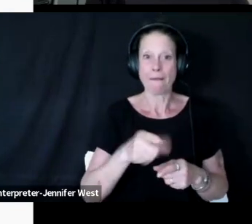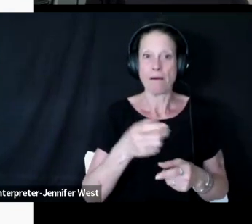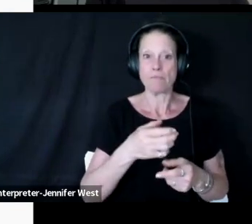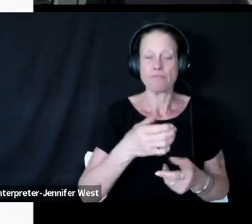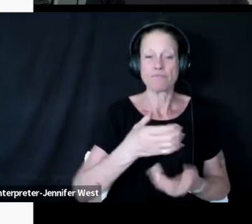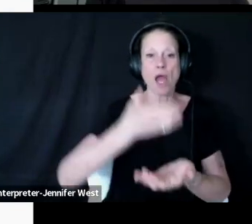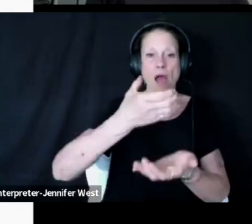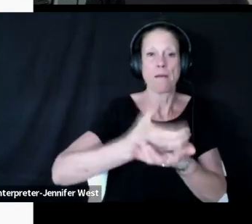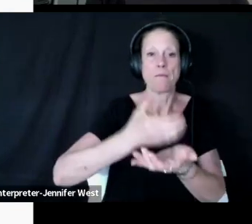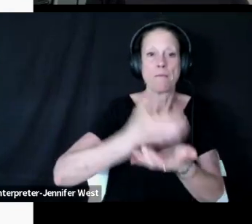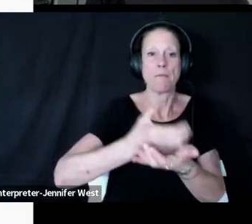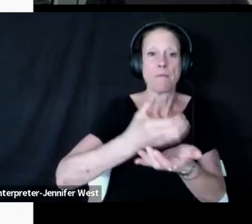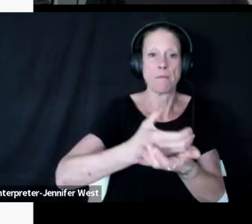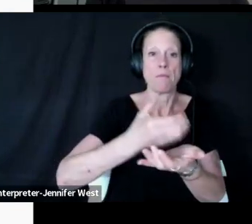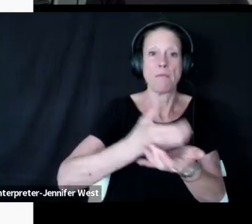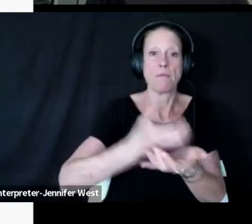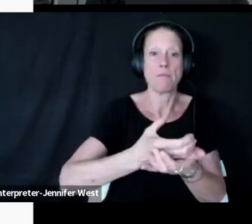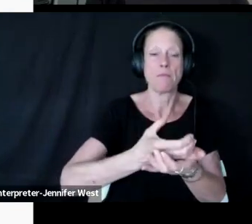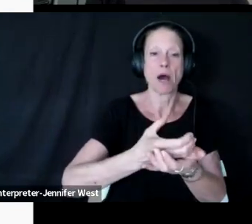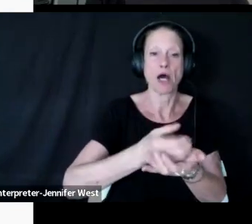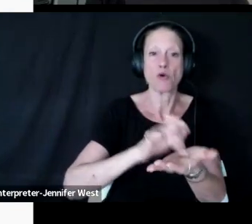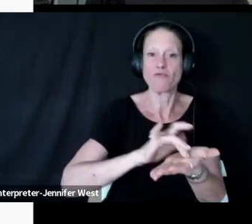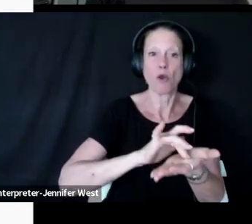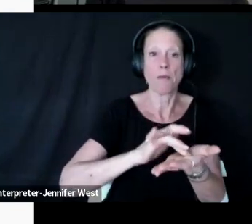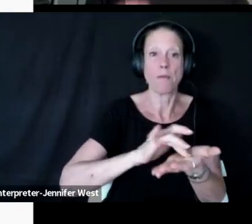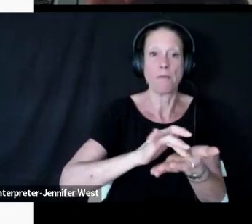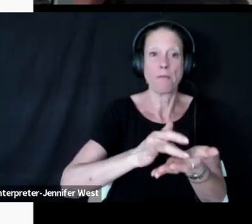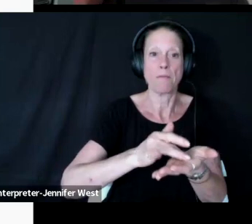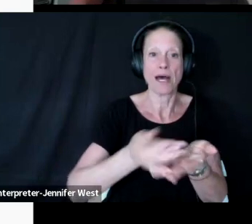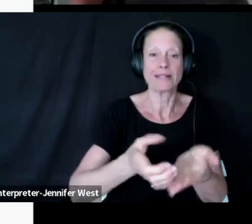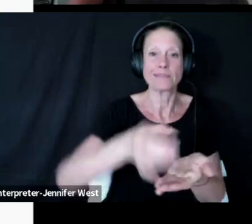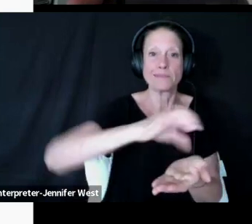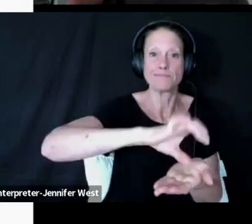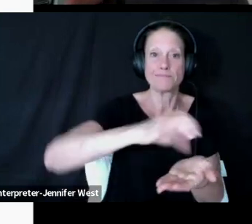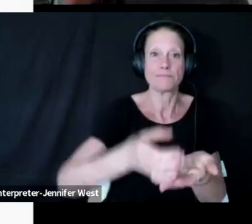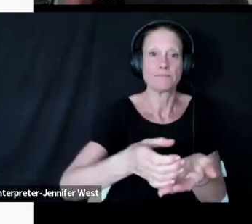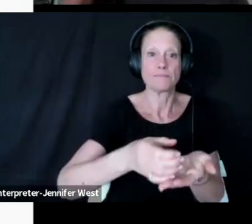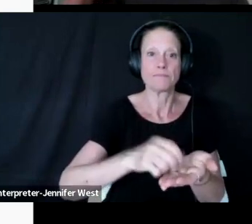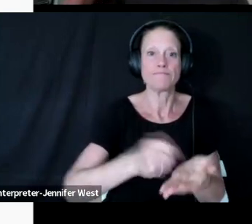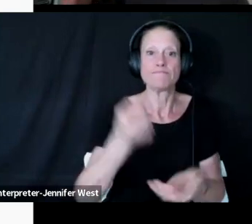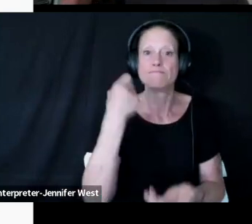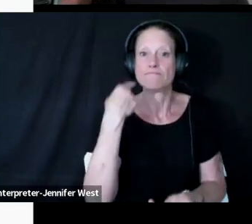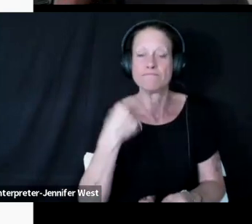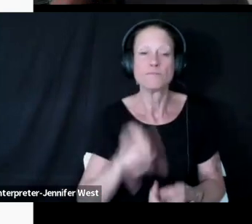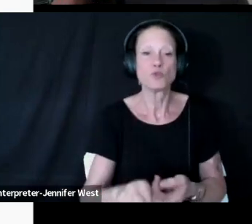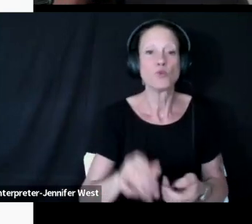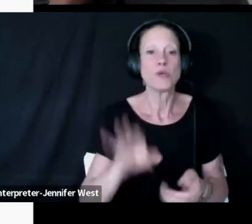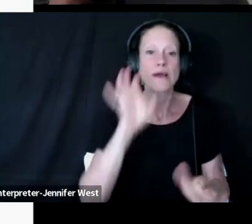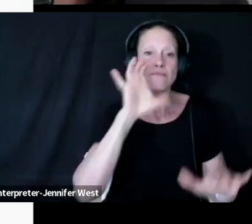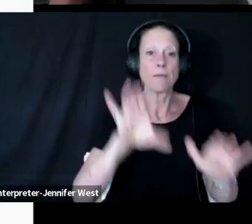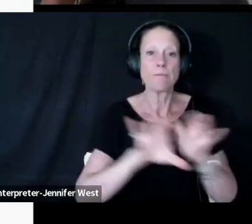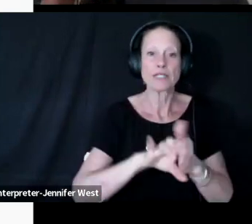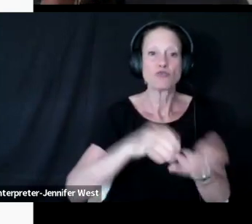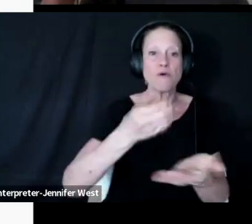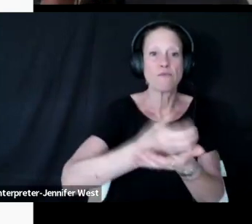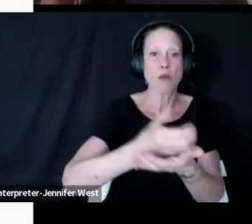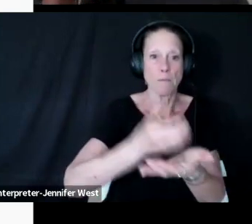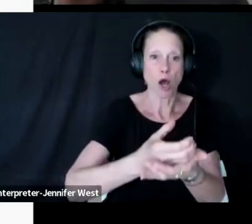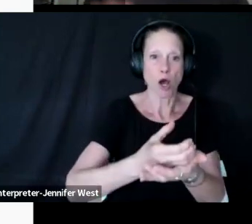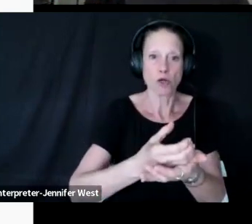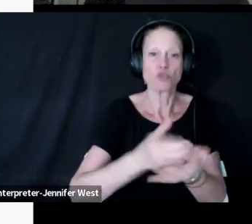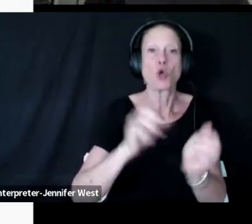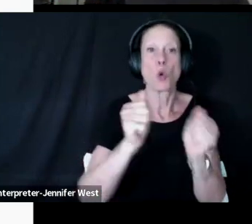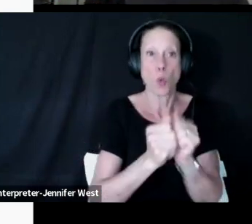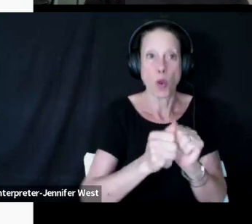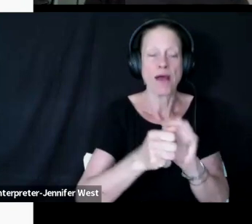picture of the dispenser, and then on her real plan, we actually have pictures of the bottles themselves with the scripts on